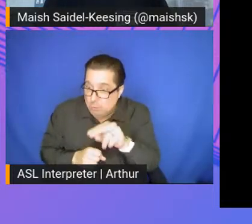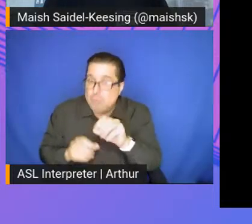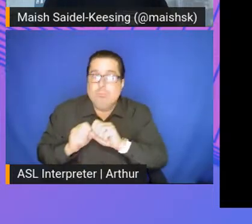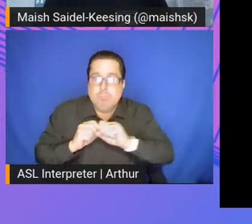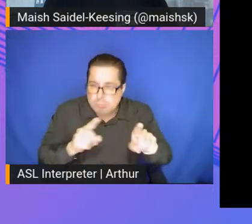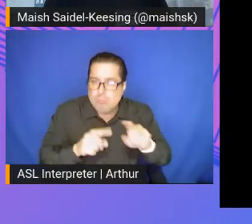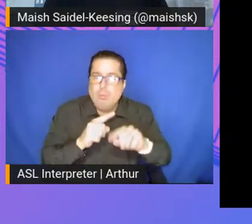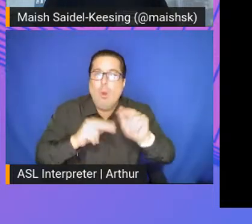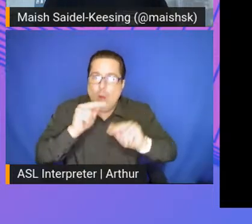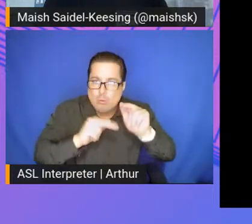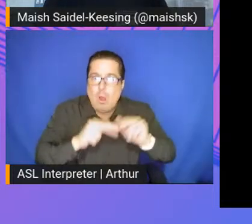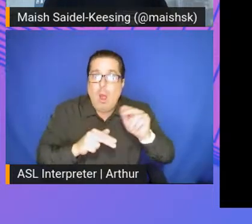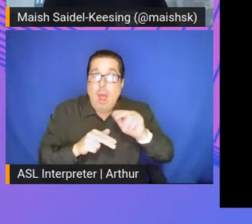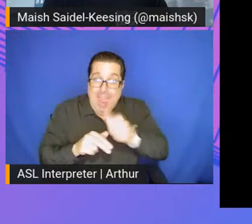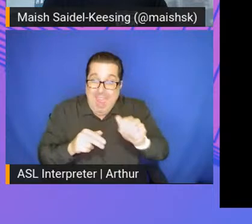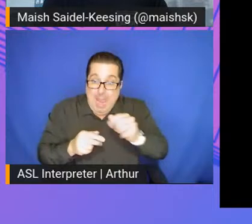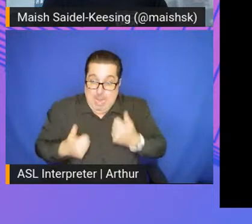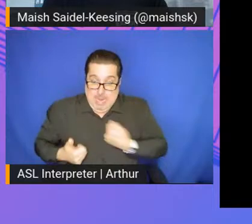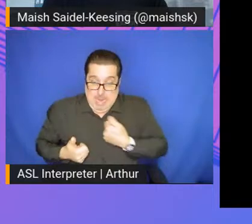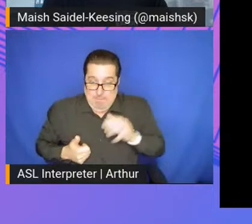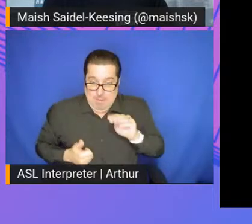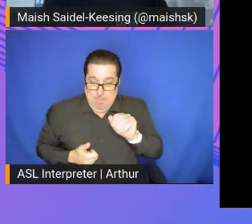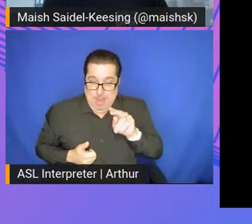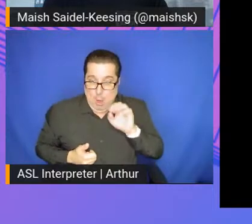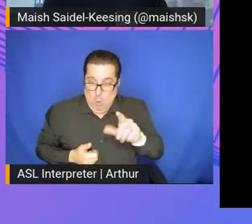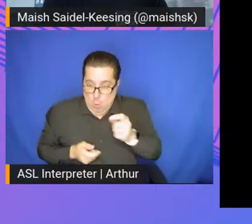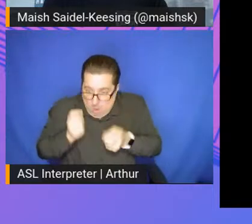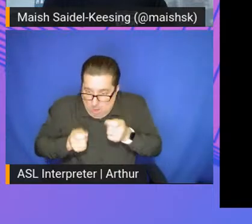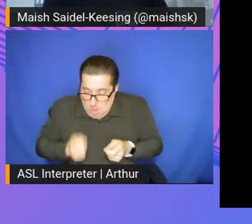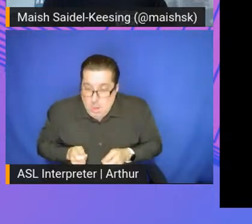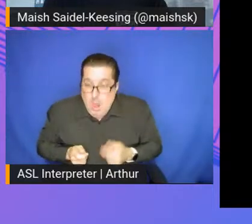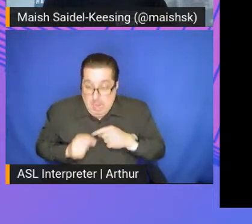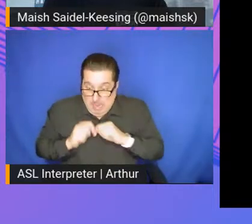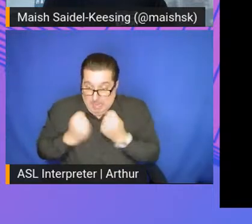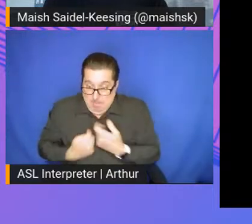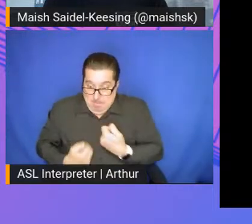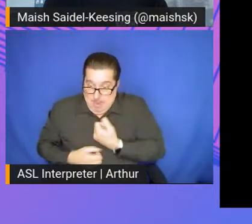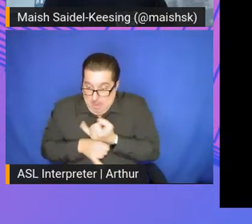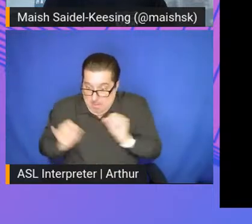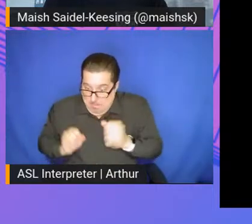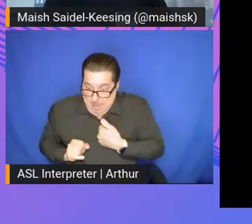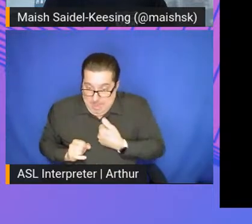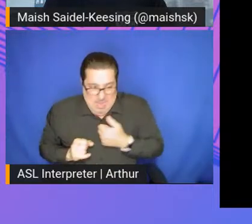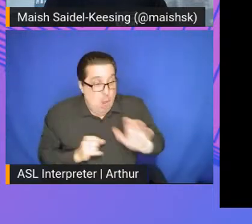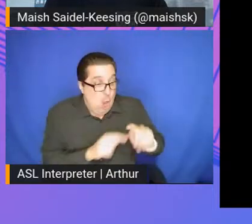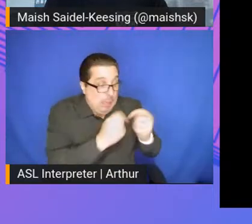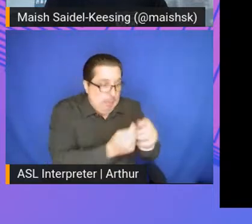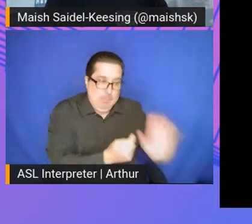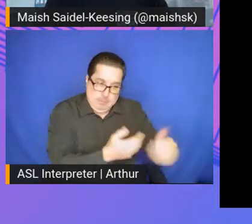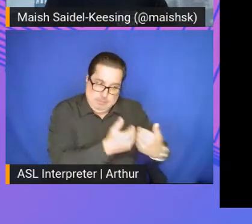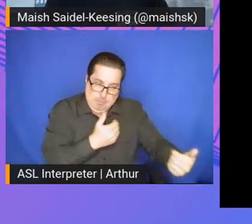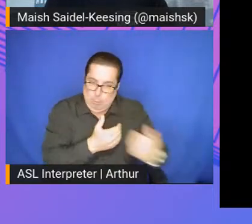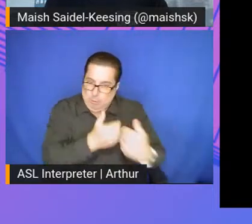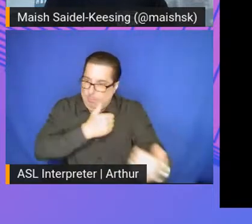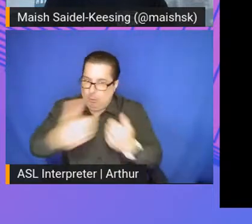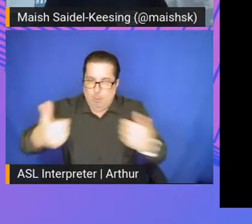testing you need is in the team account. So now teams are able to operate independent of each other, and we weren't constrained. We disbanded